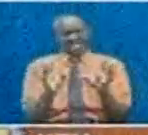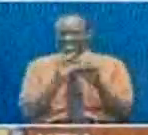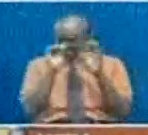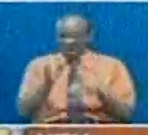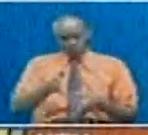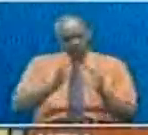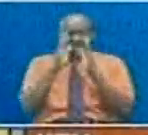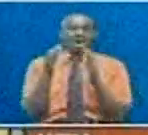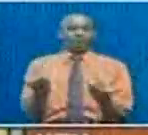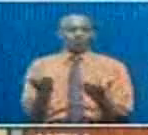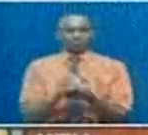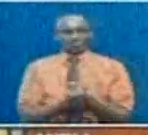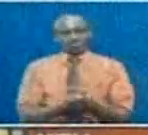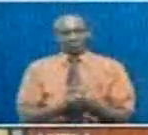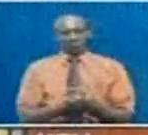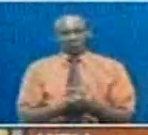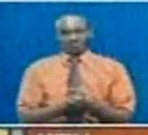direction and so on.